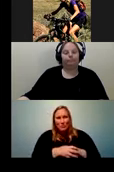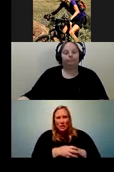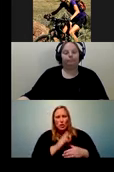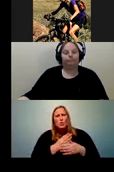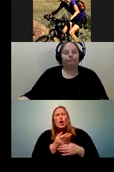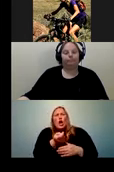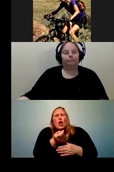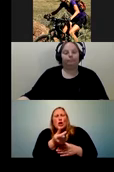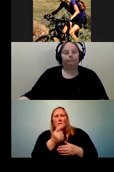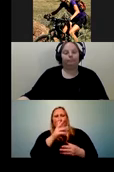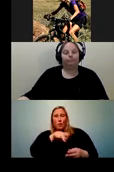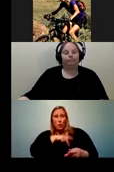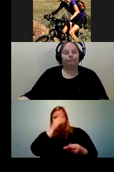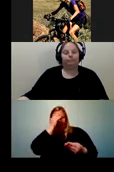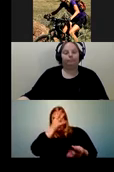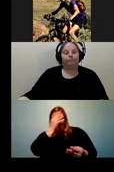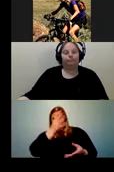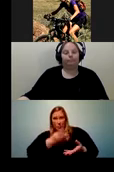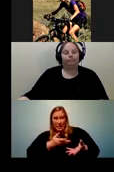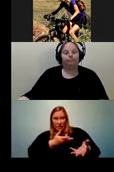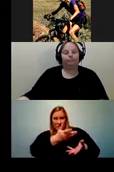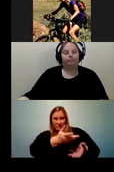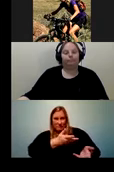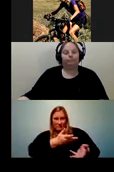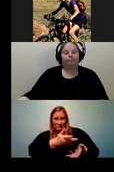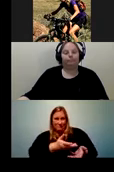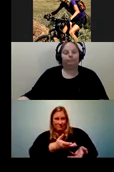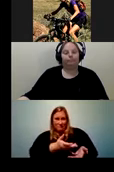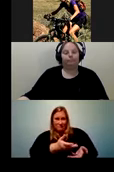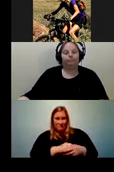information might be worthwhile to the individual.